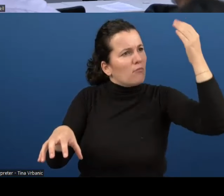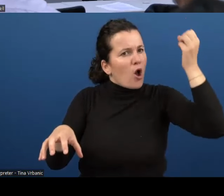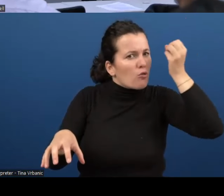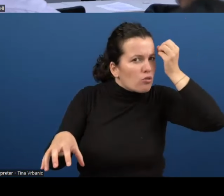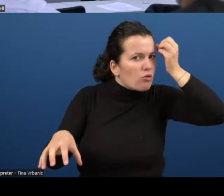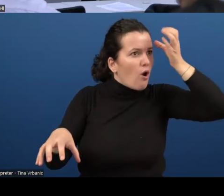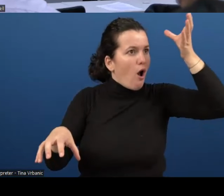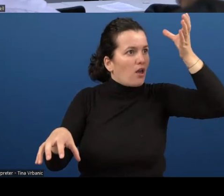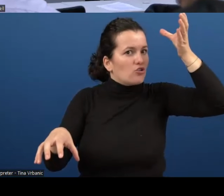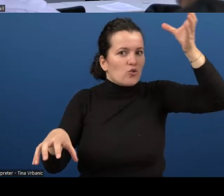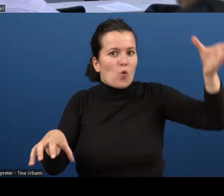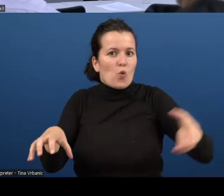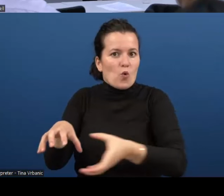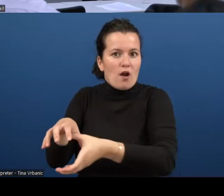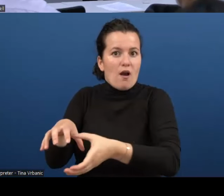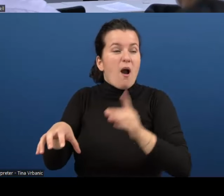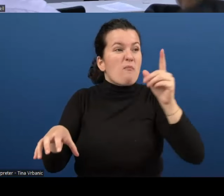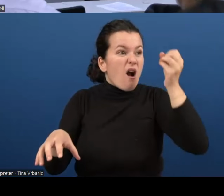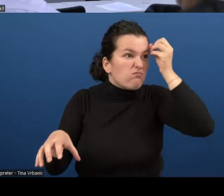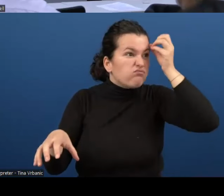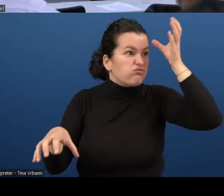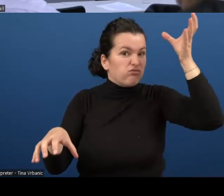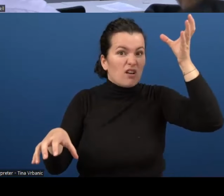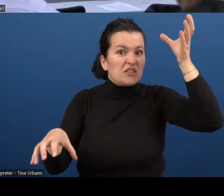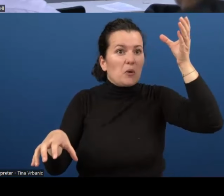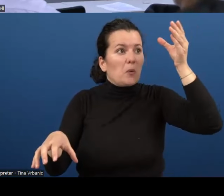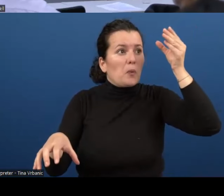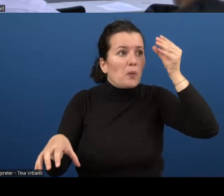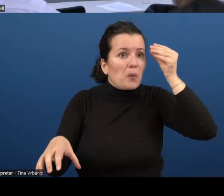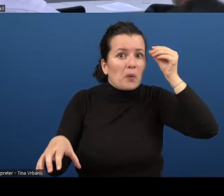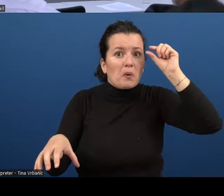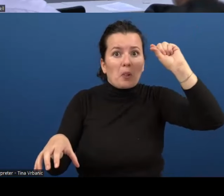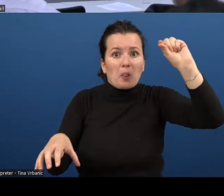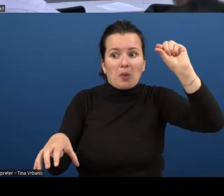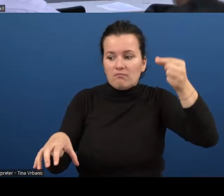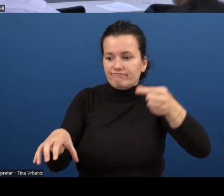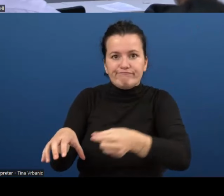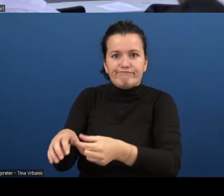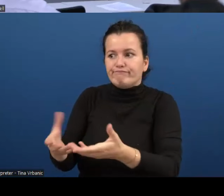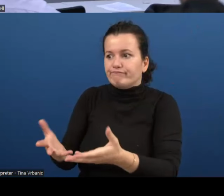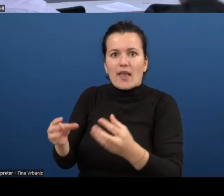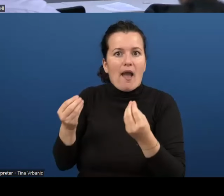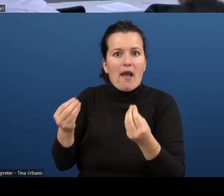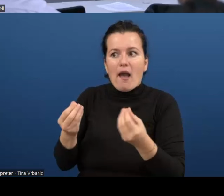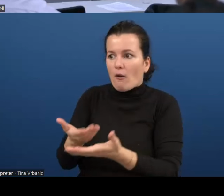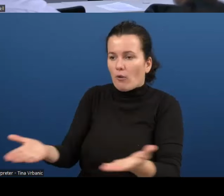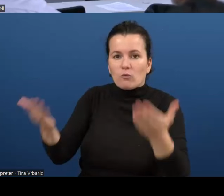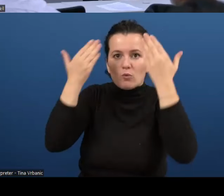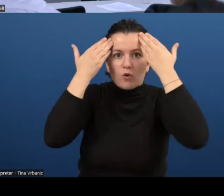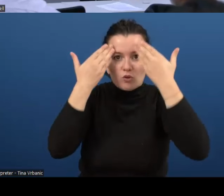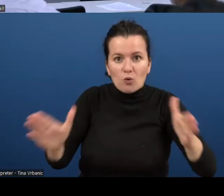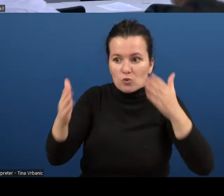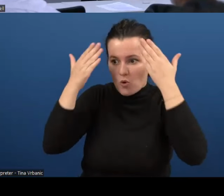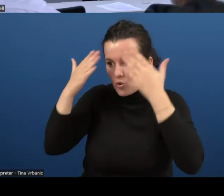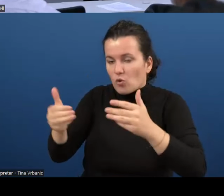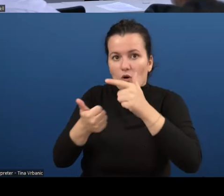available. So that's where my research comes in, because not everything is in handbooks already. But